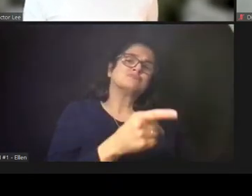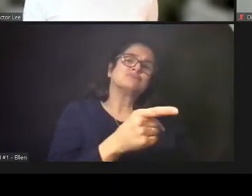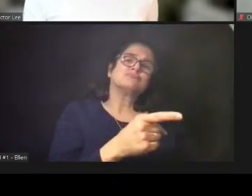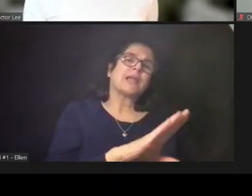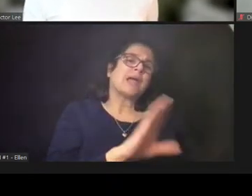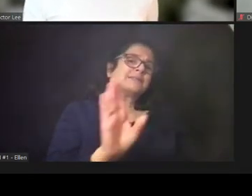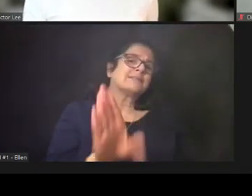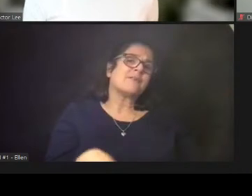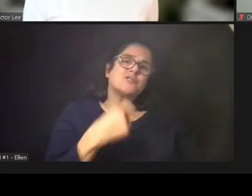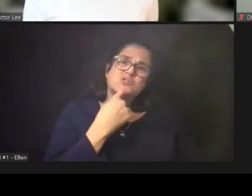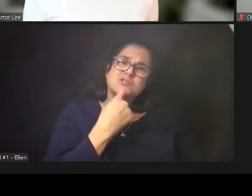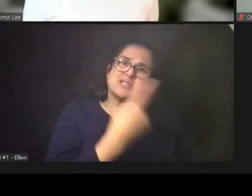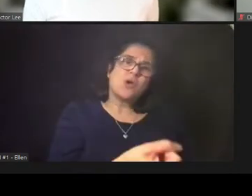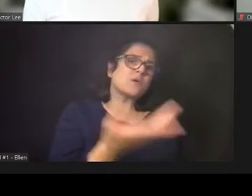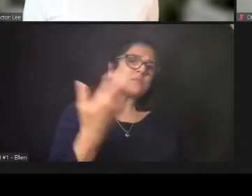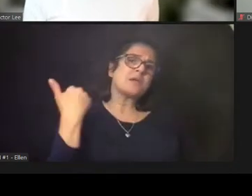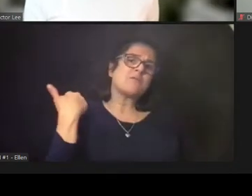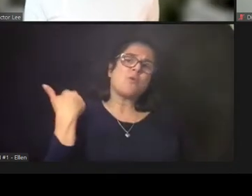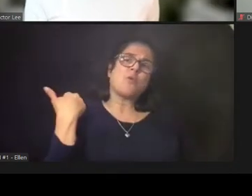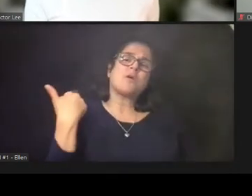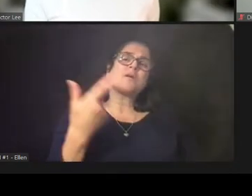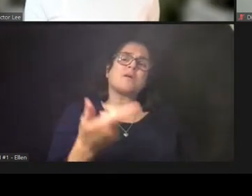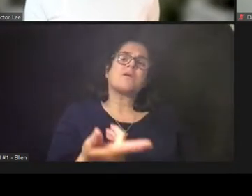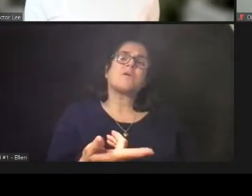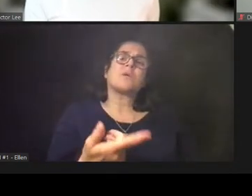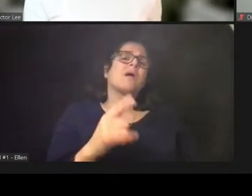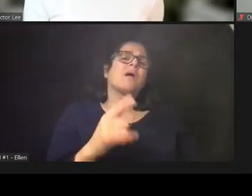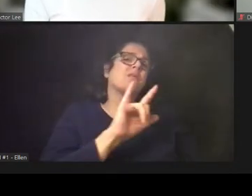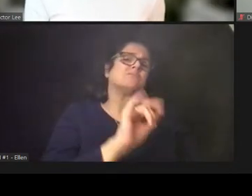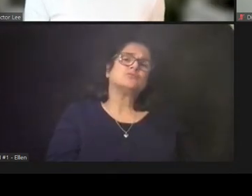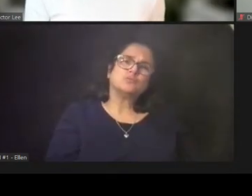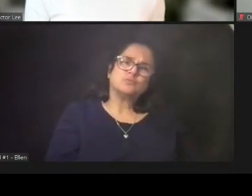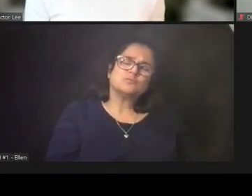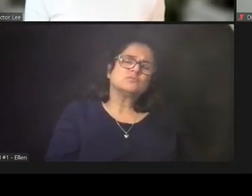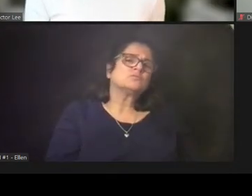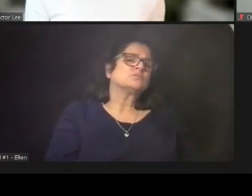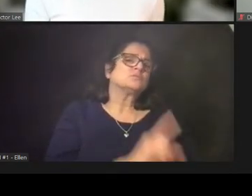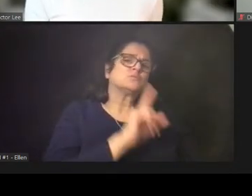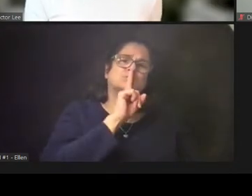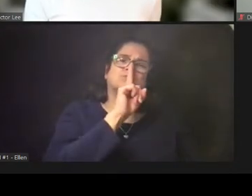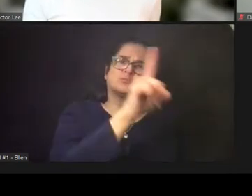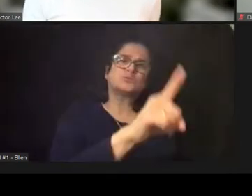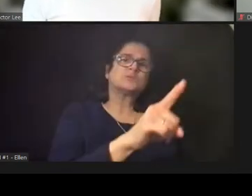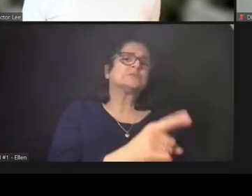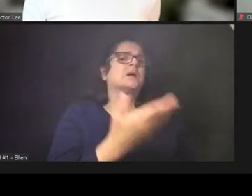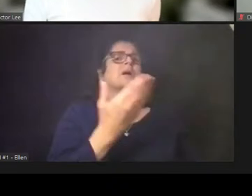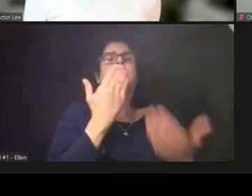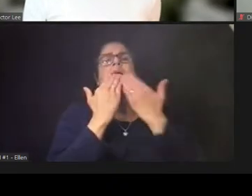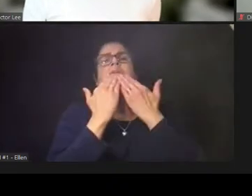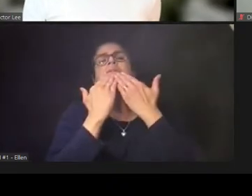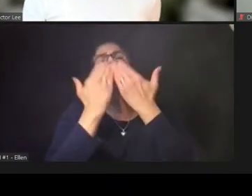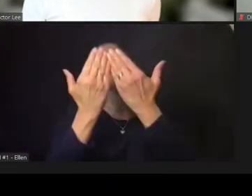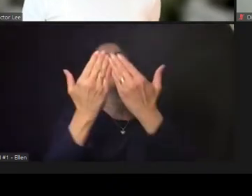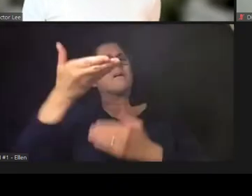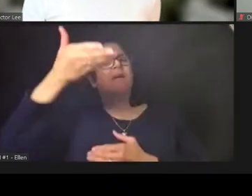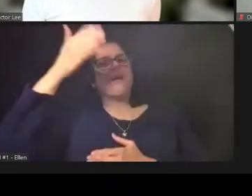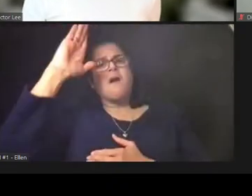you, but I'll say it to you now in this open forum. I love you. I really do thank and praise God for you.